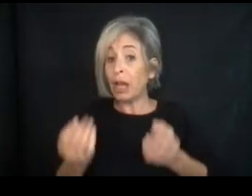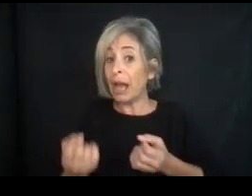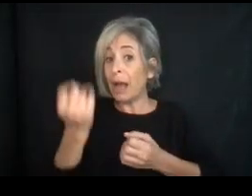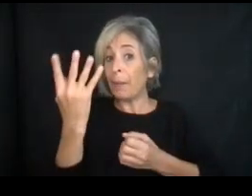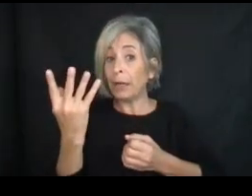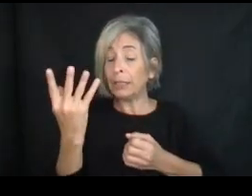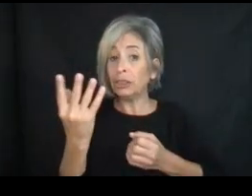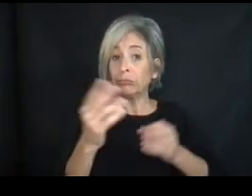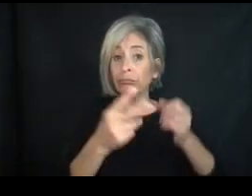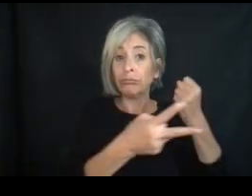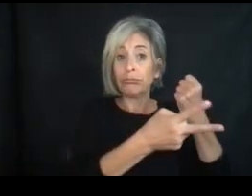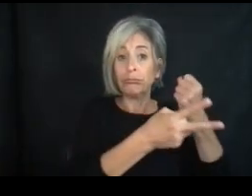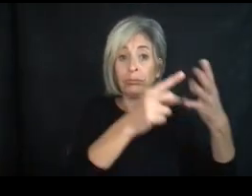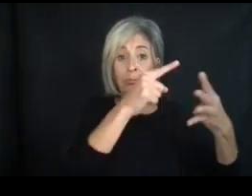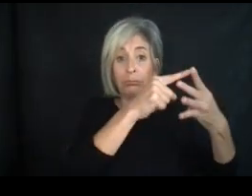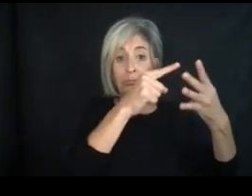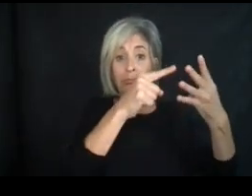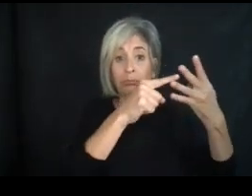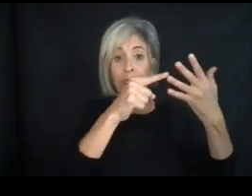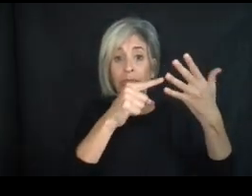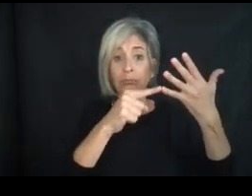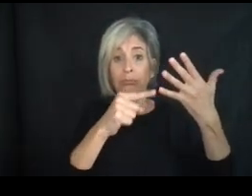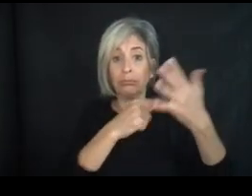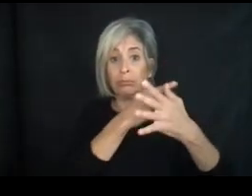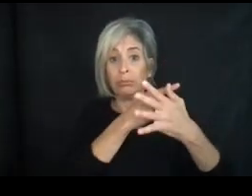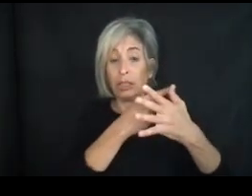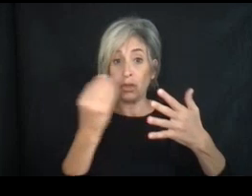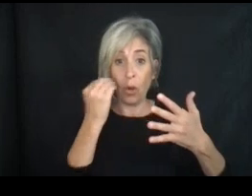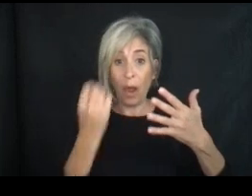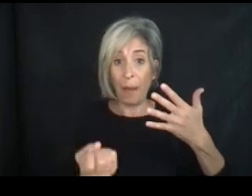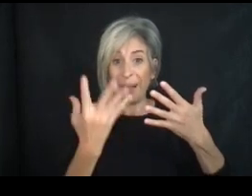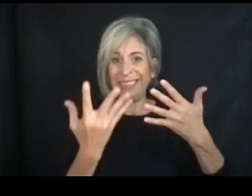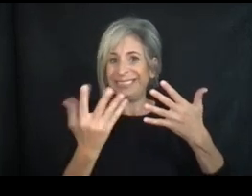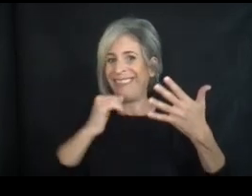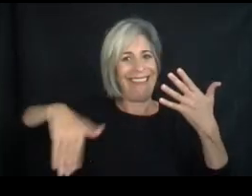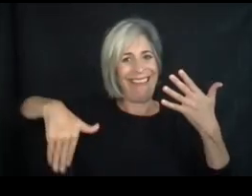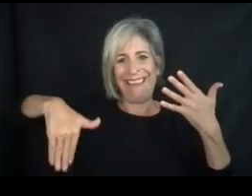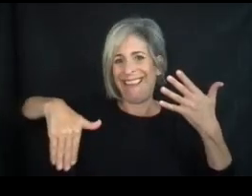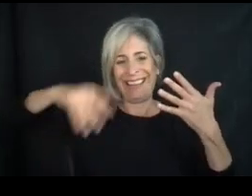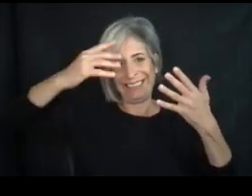will be allocated for each of those 5 buckets.